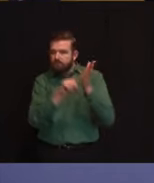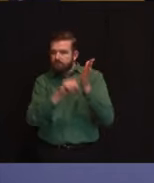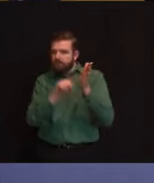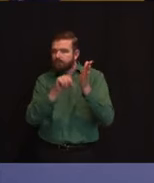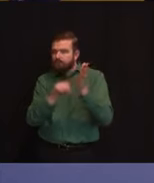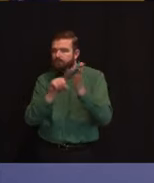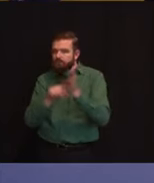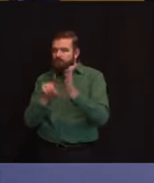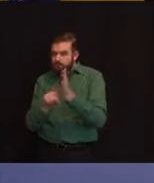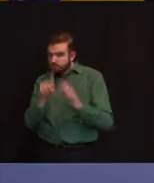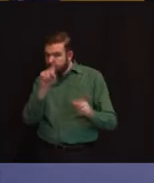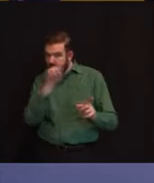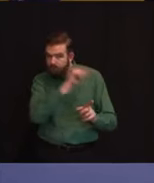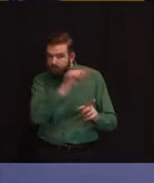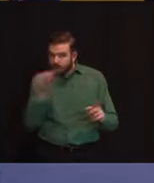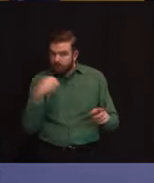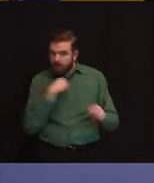word probable